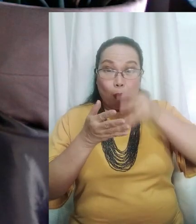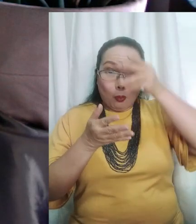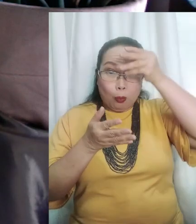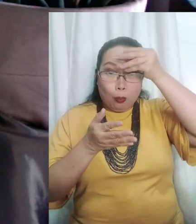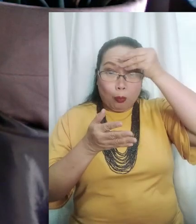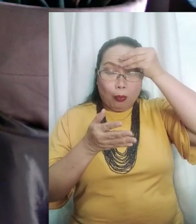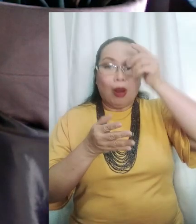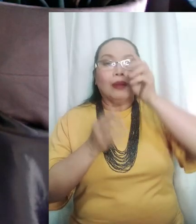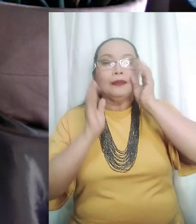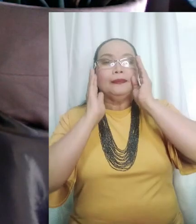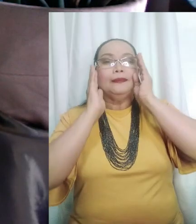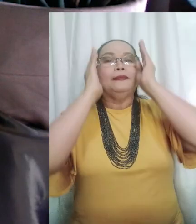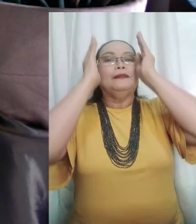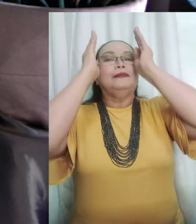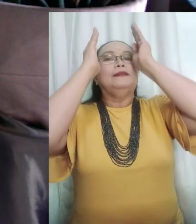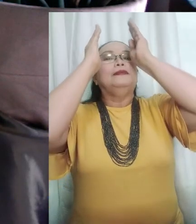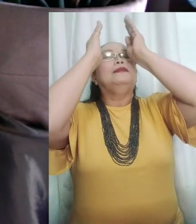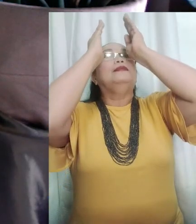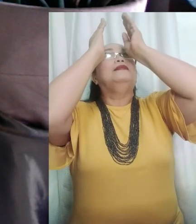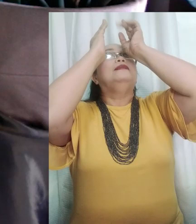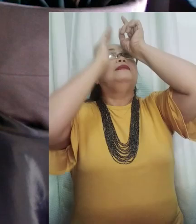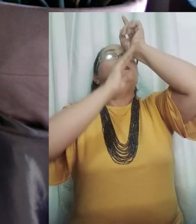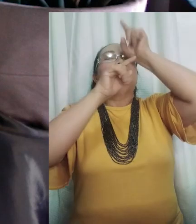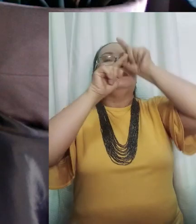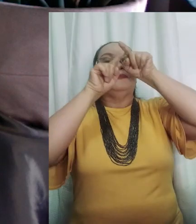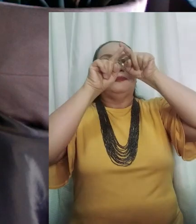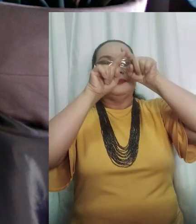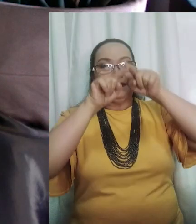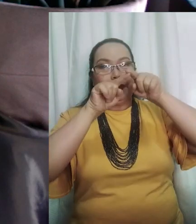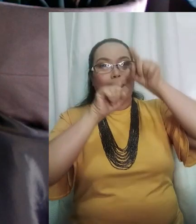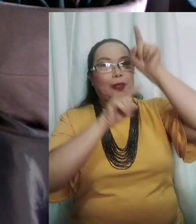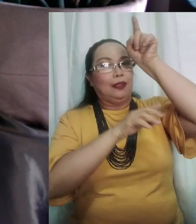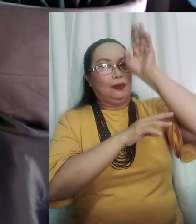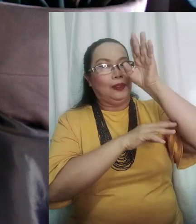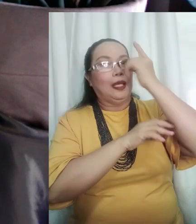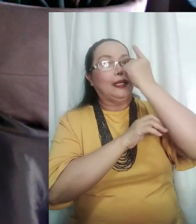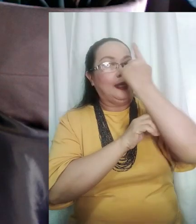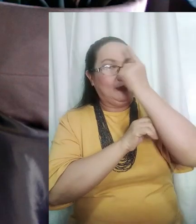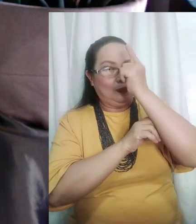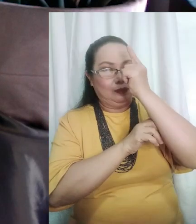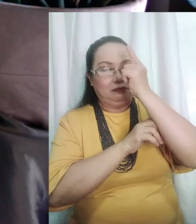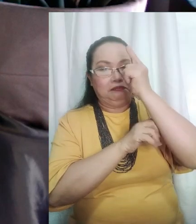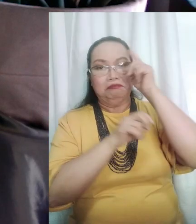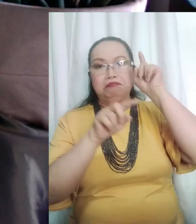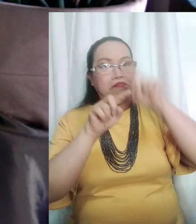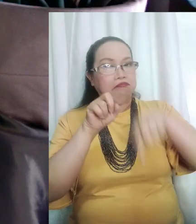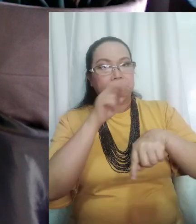And that means Joseph learned to depend on God.